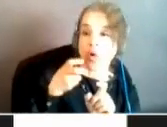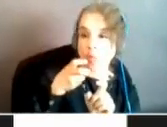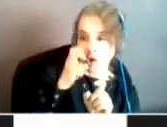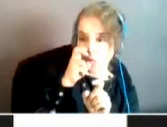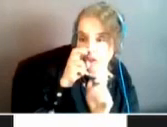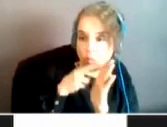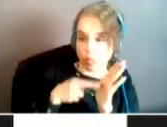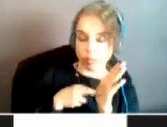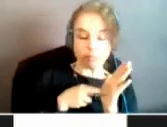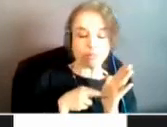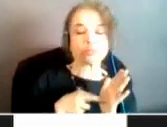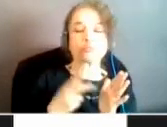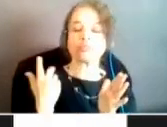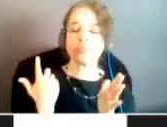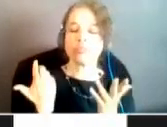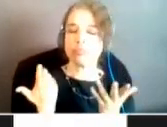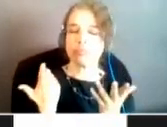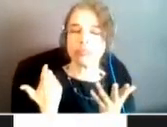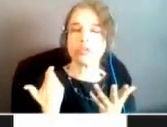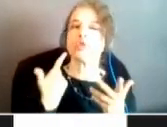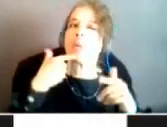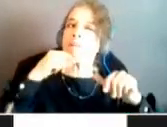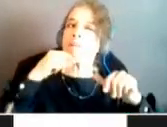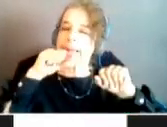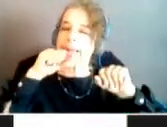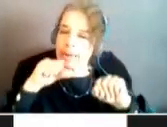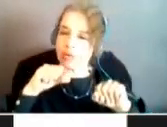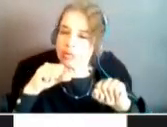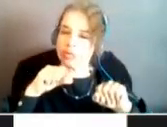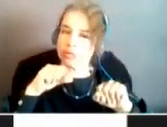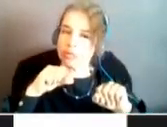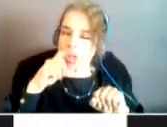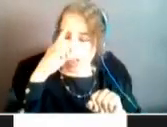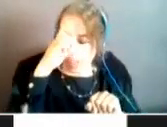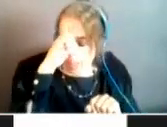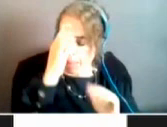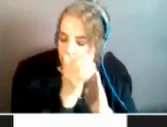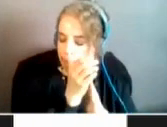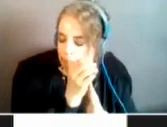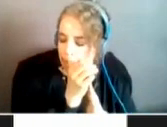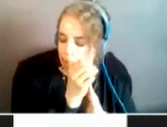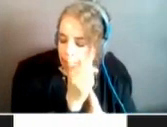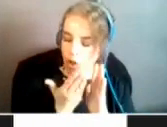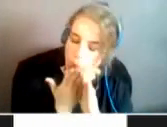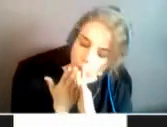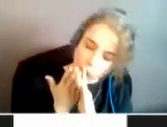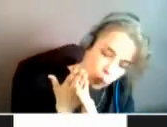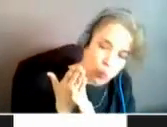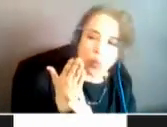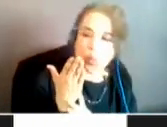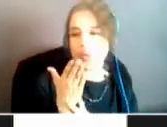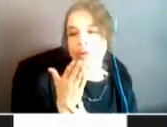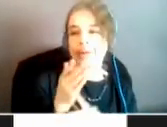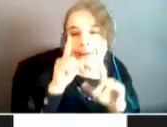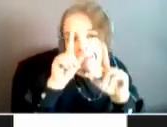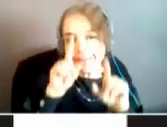restriction. So we want to be able to acknowledge, you know, through